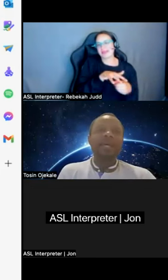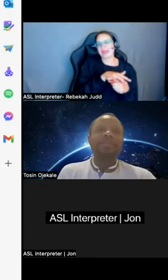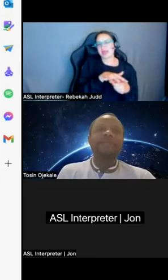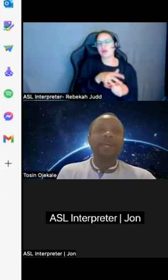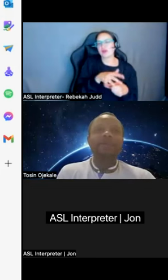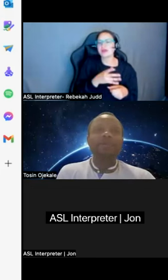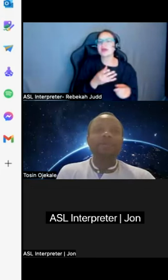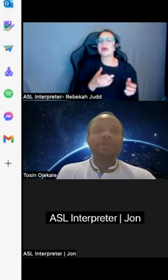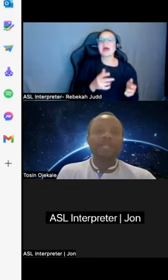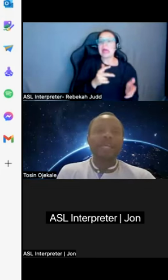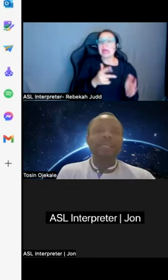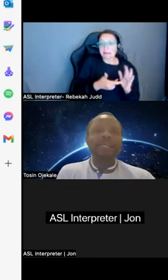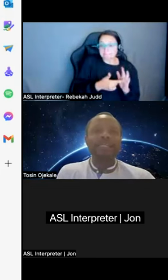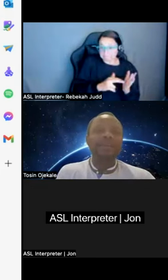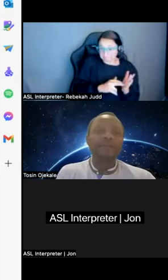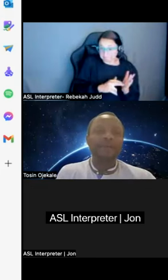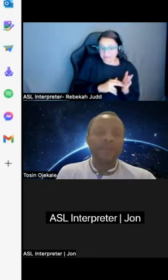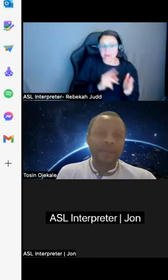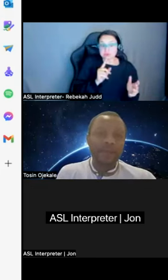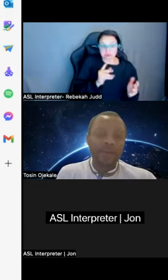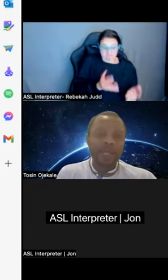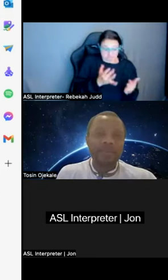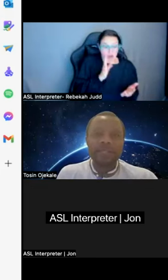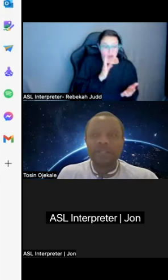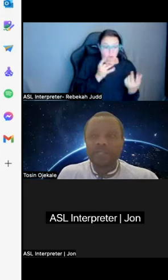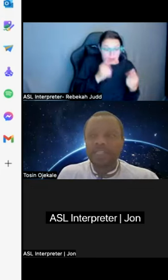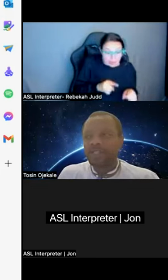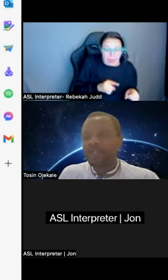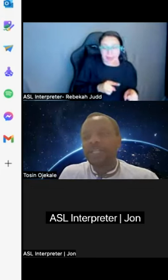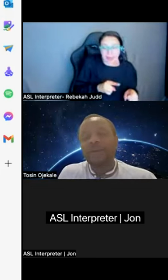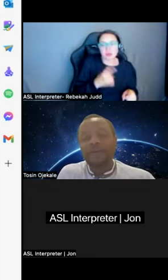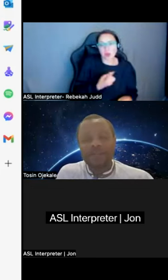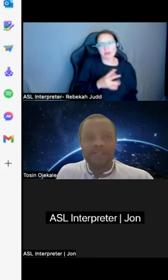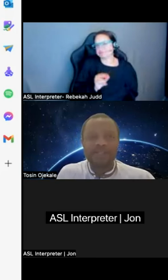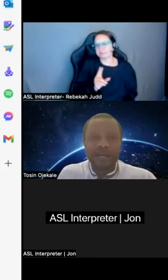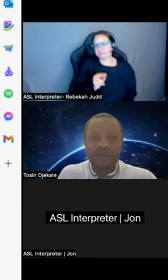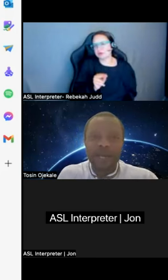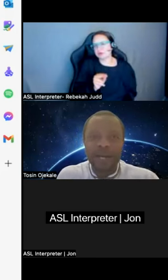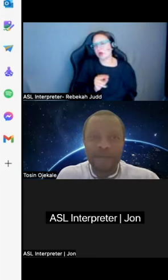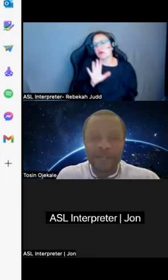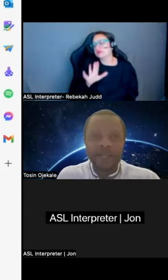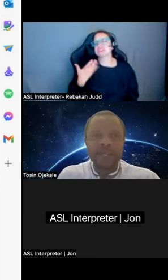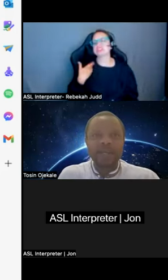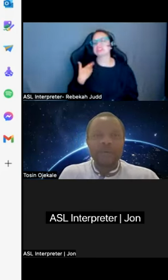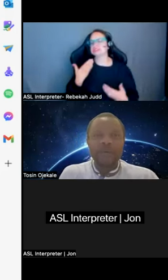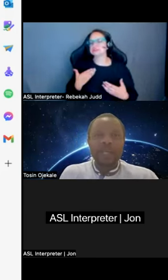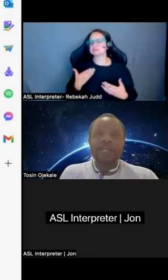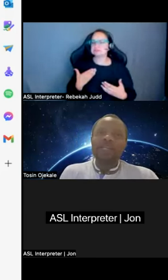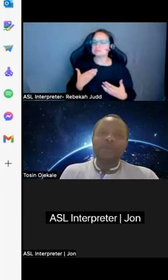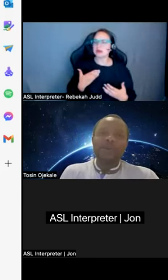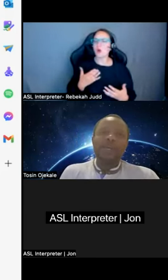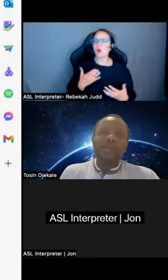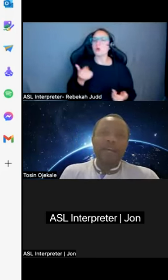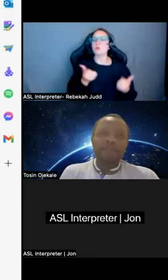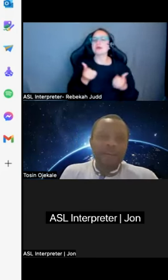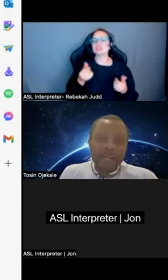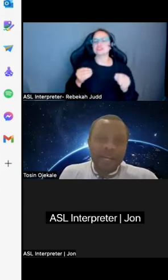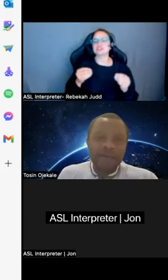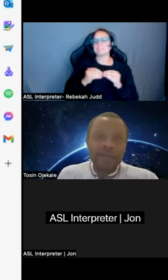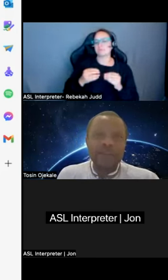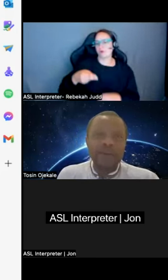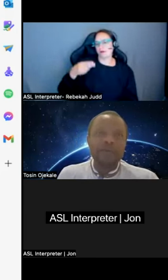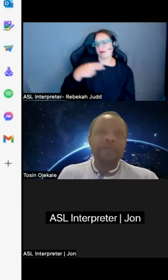mean that fire would most likely start from there, okay? This is just a conversation that we are having. Okay, so if you are